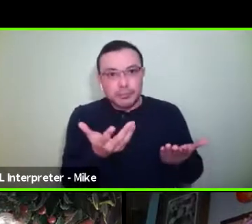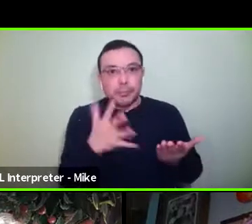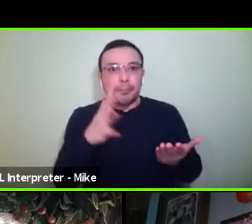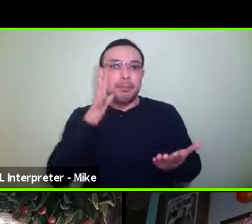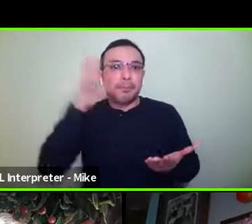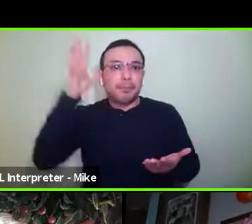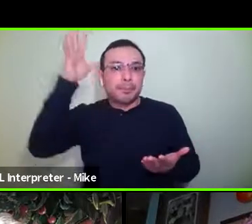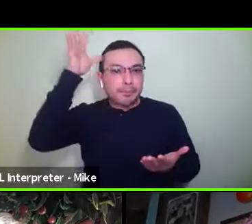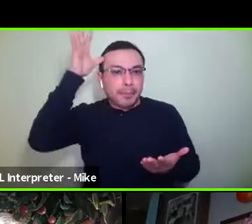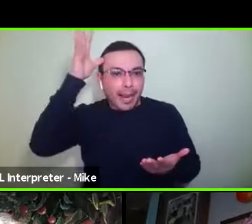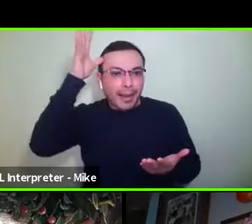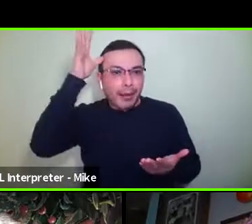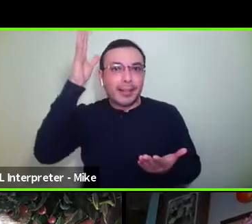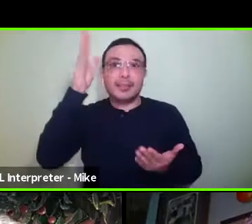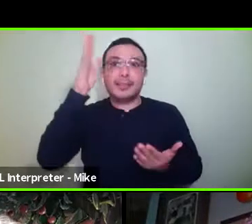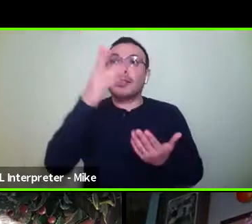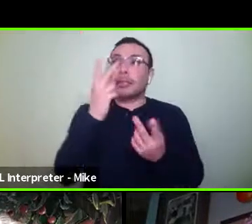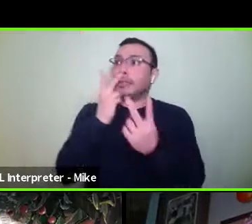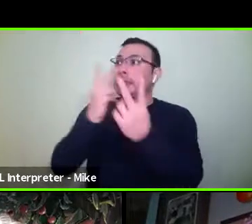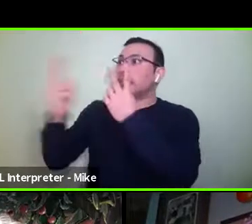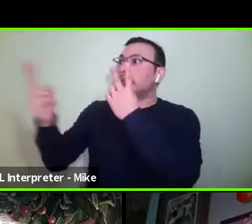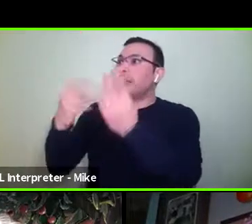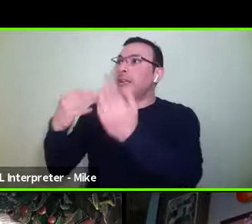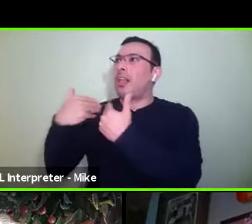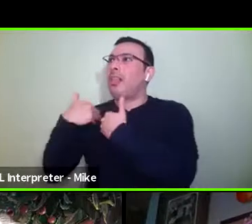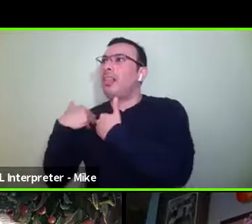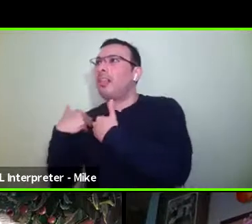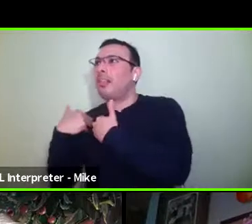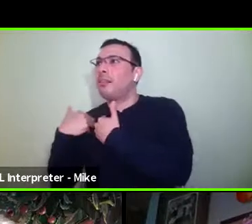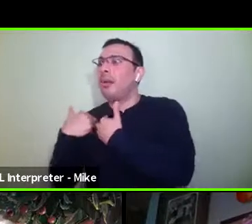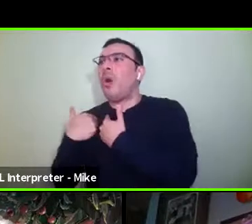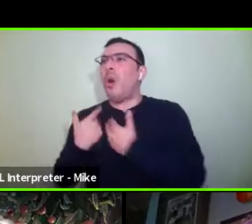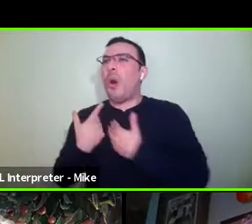that influenced their decisions.